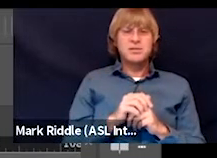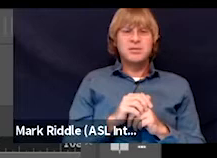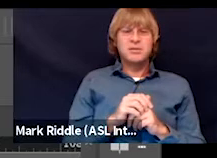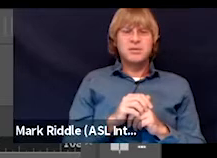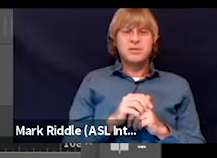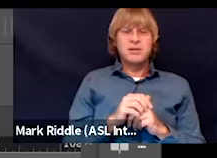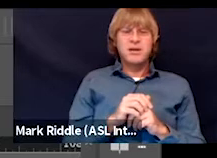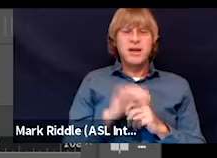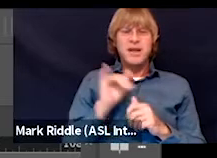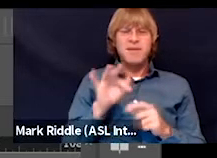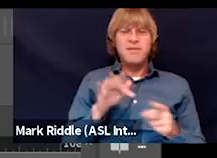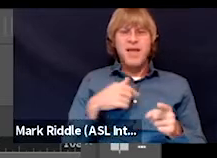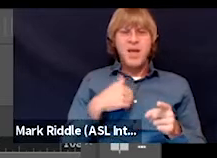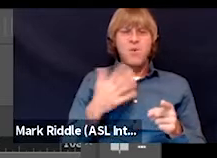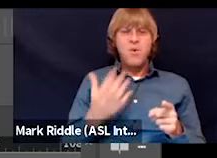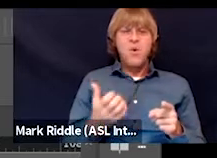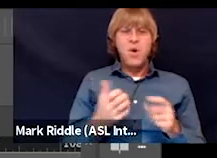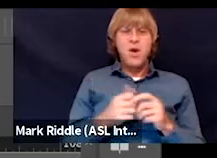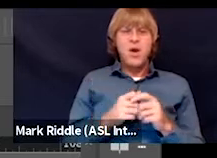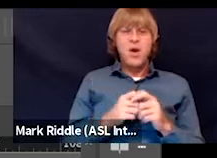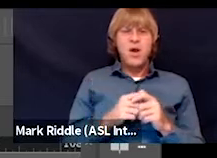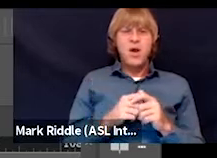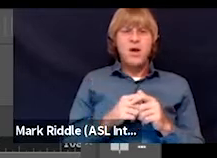if I want to,